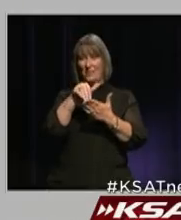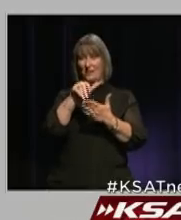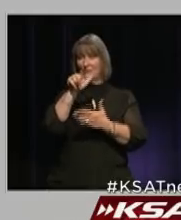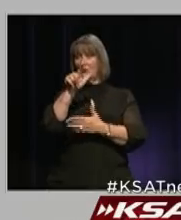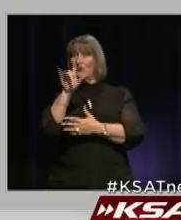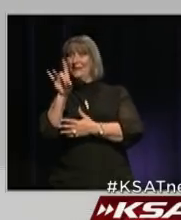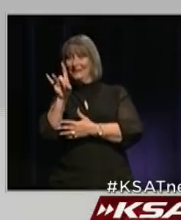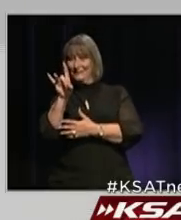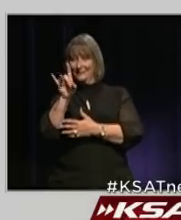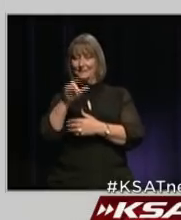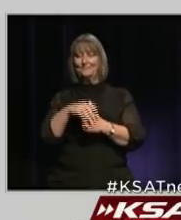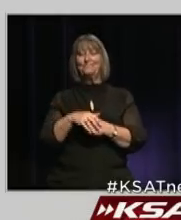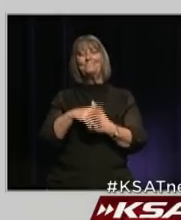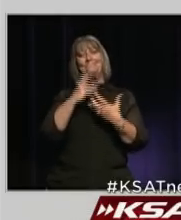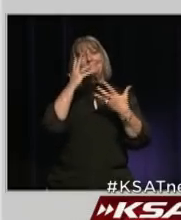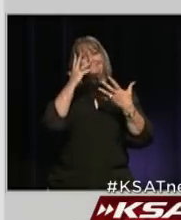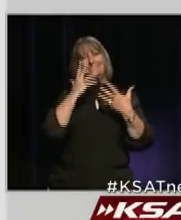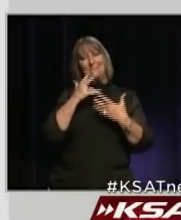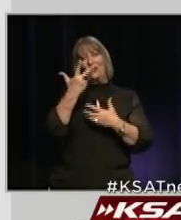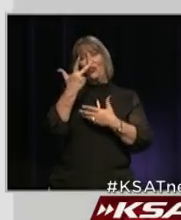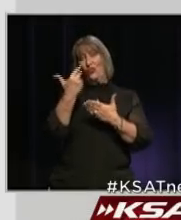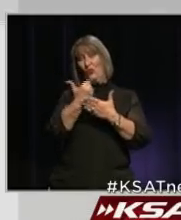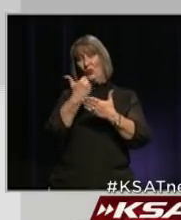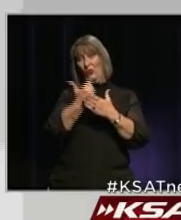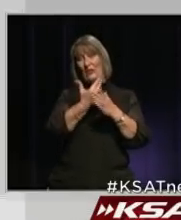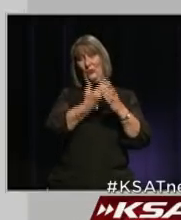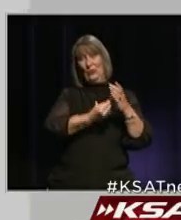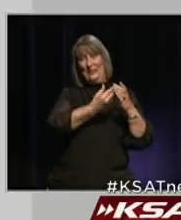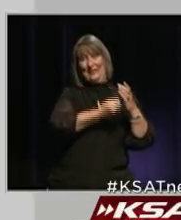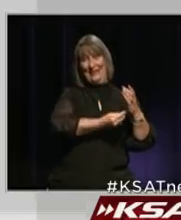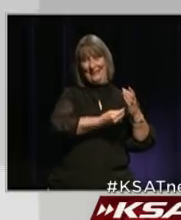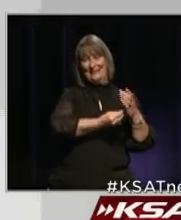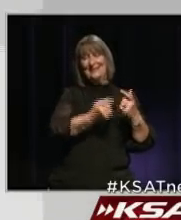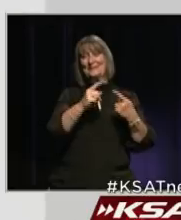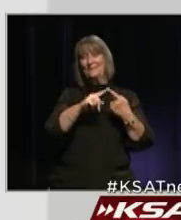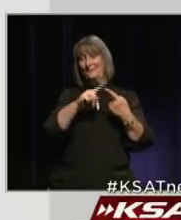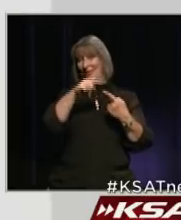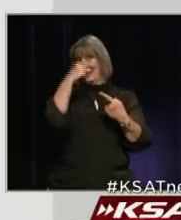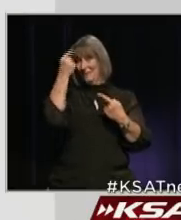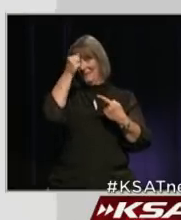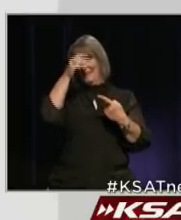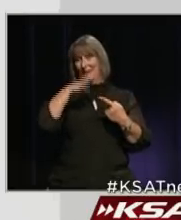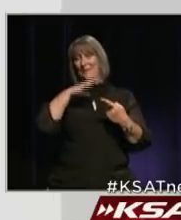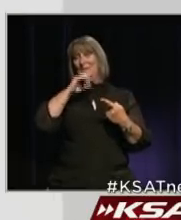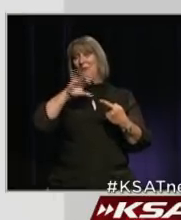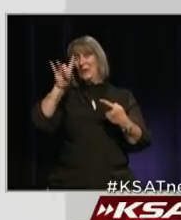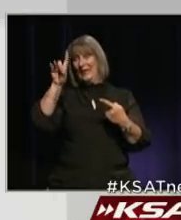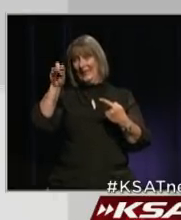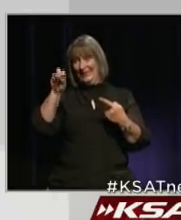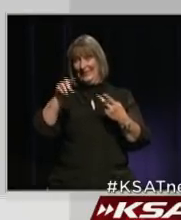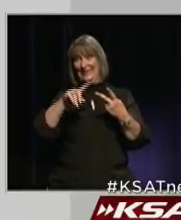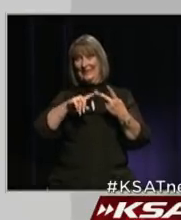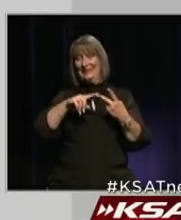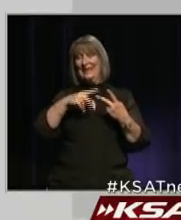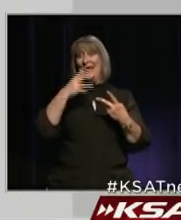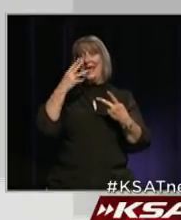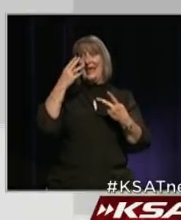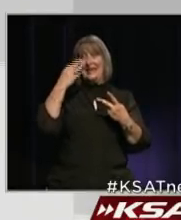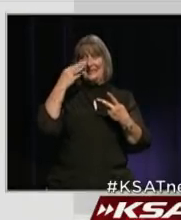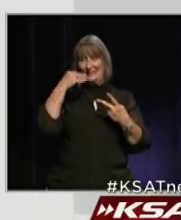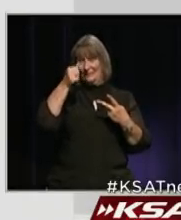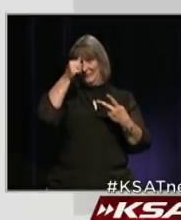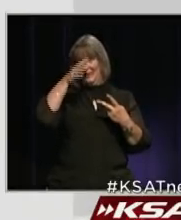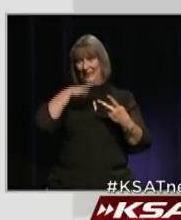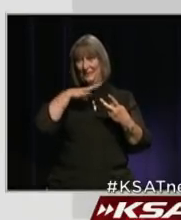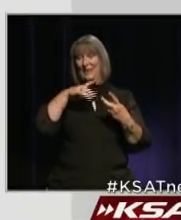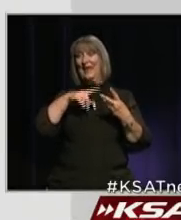2,028. Unfortunately, we do have three new deaths to report tonight, a black male in his 80s and two Hispanic males in their